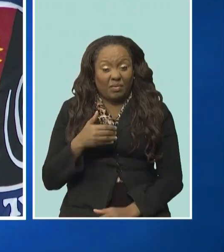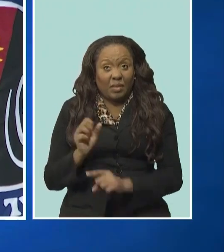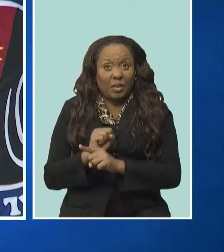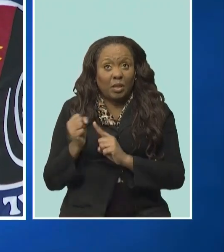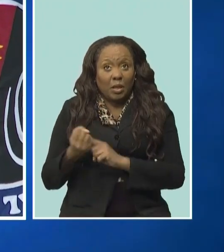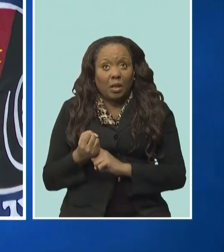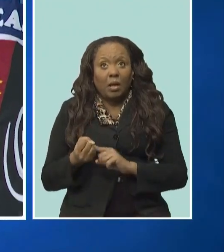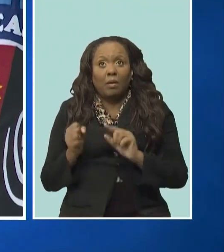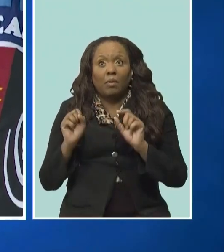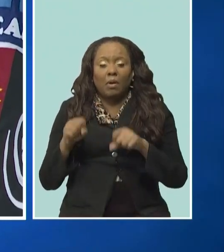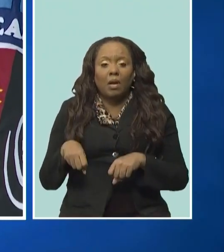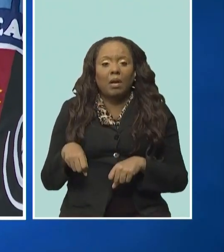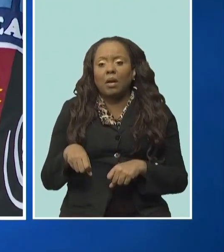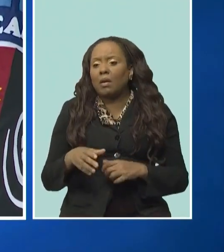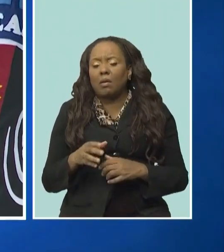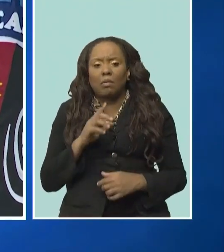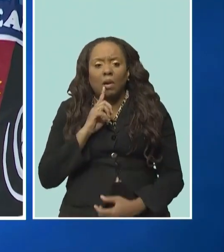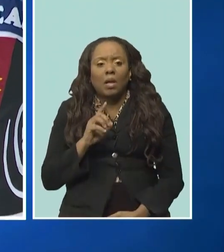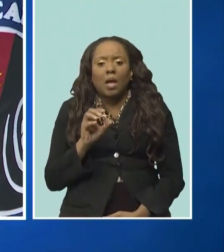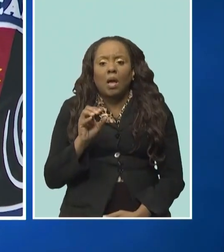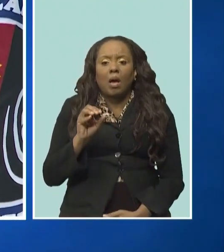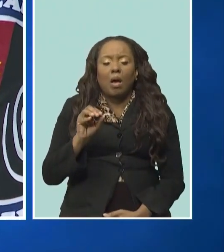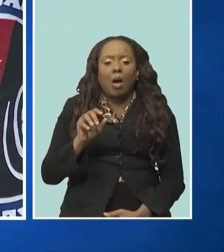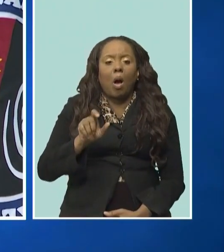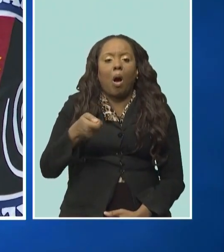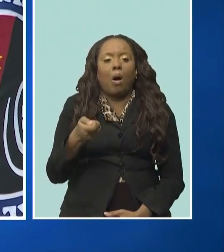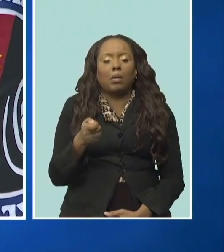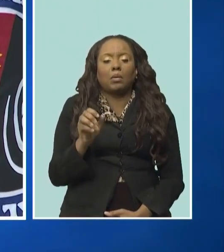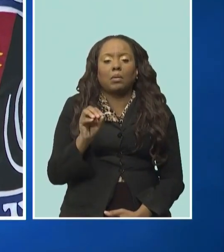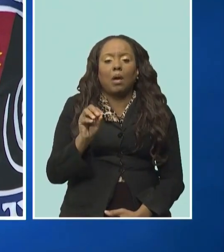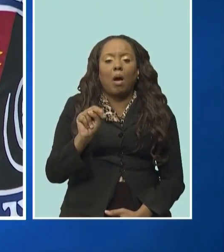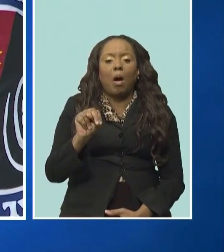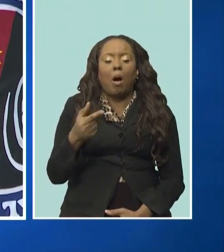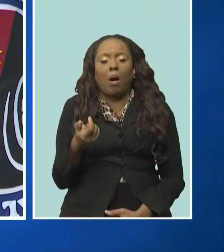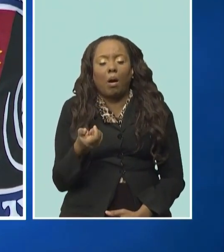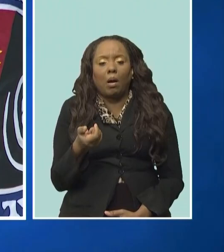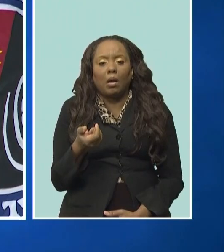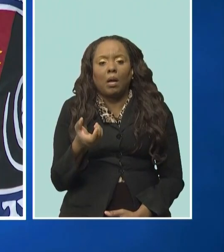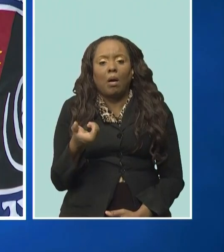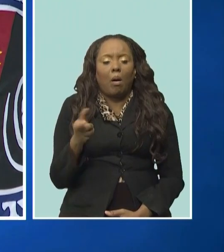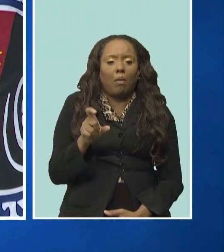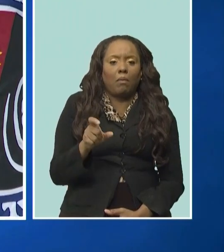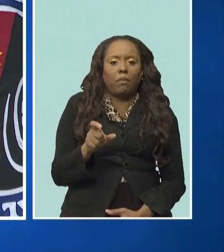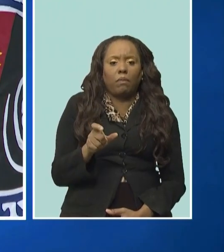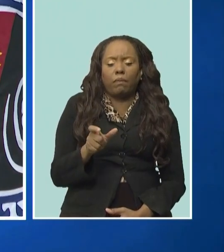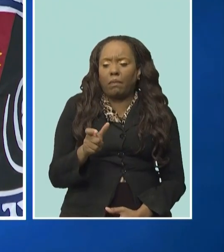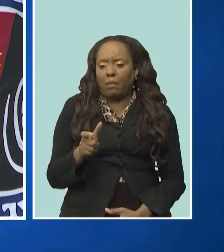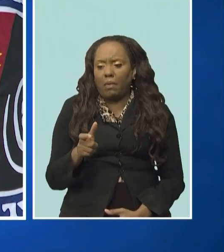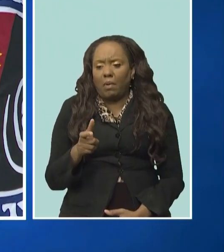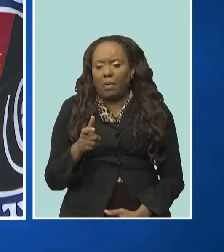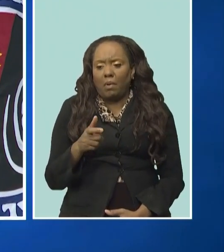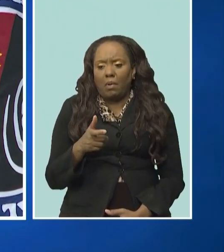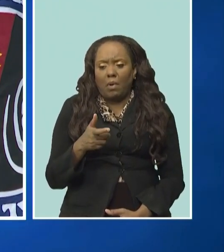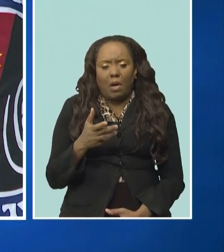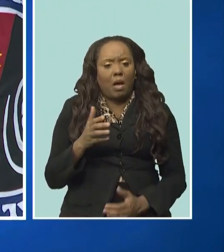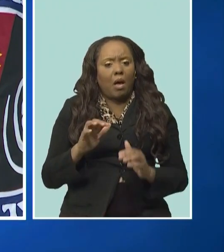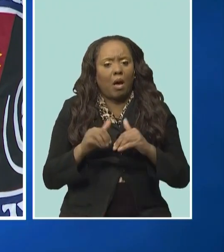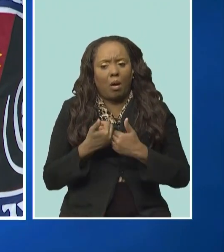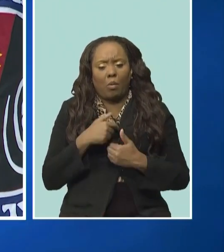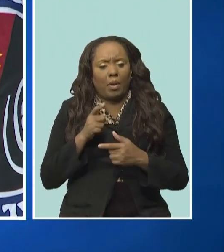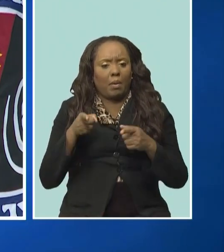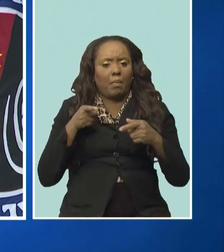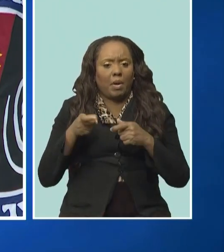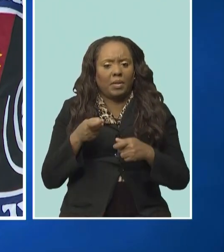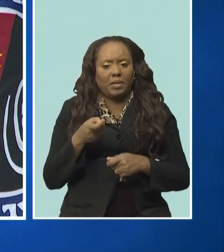and turn down pumping as required to manage certainly things like saltwater intrusion.